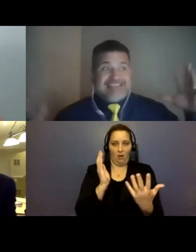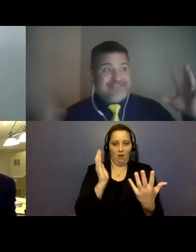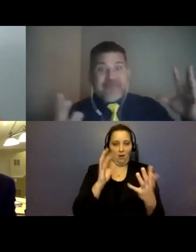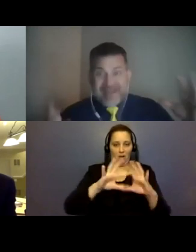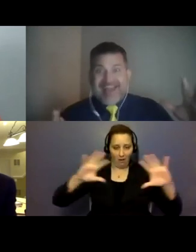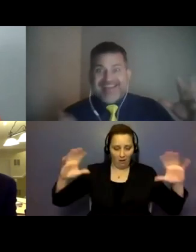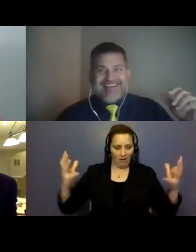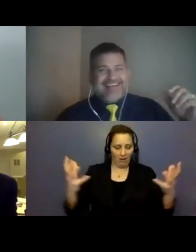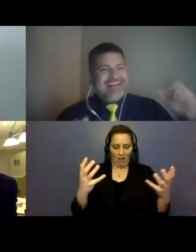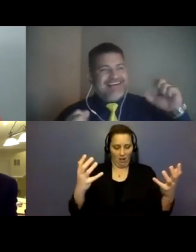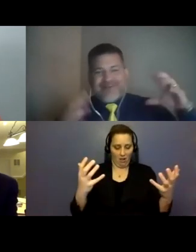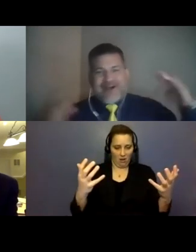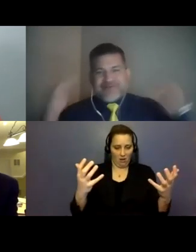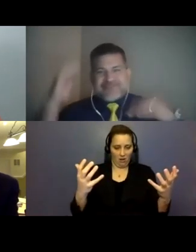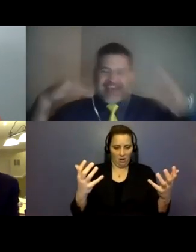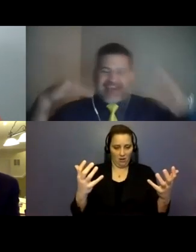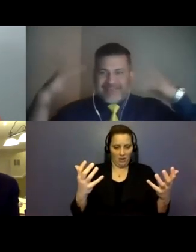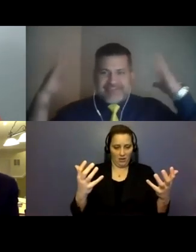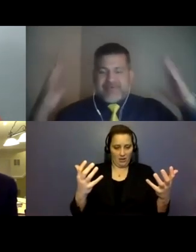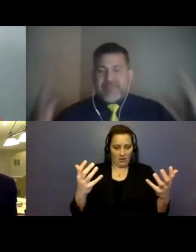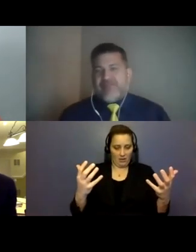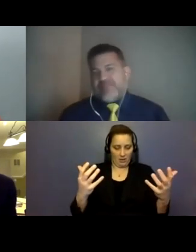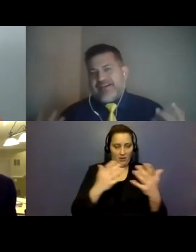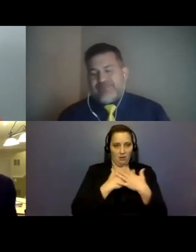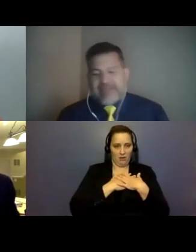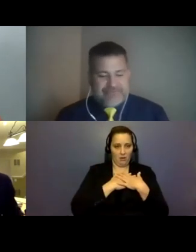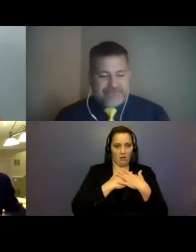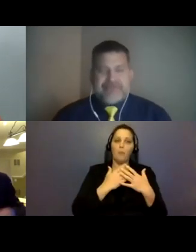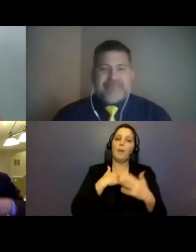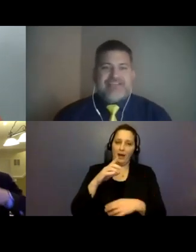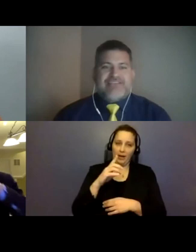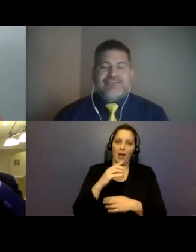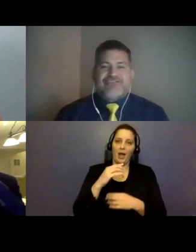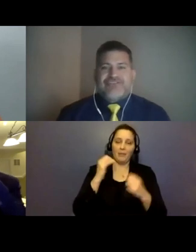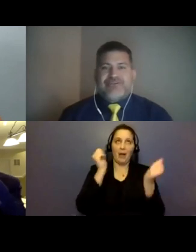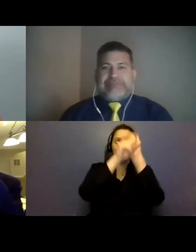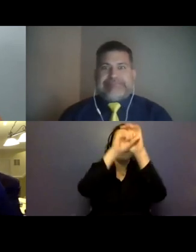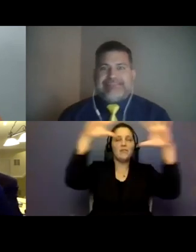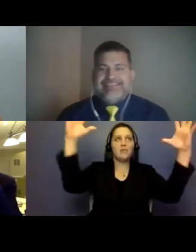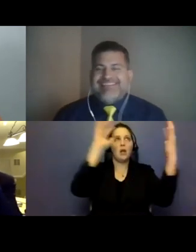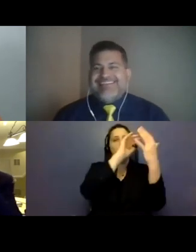class, if you may, I lifted in my mind, but I do have a vivid imagination.